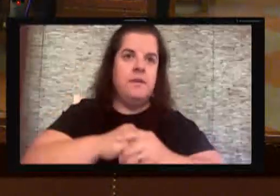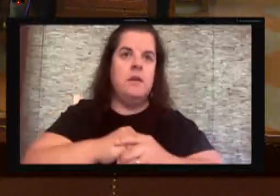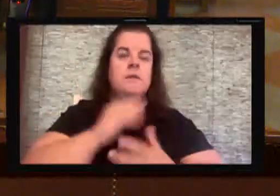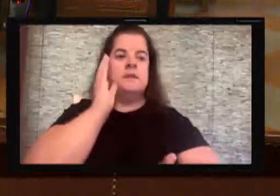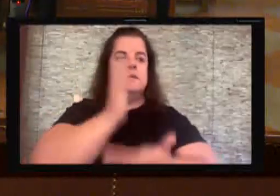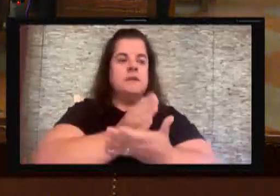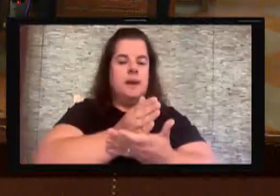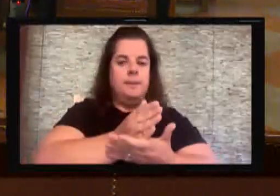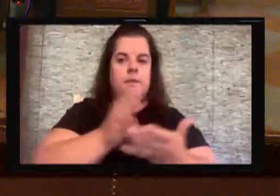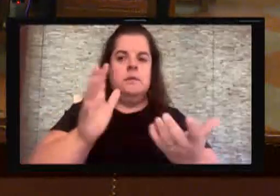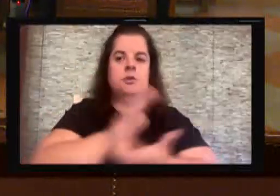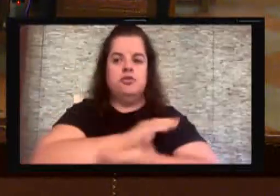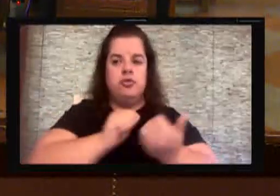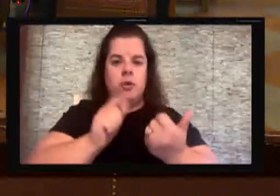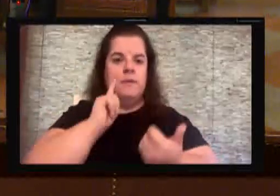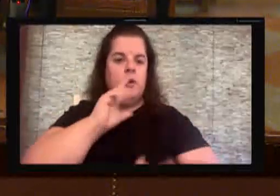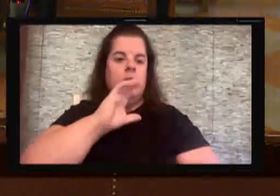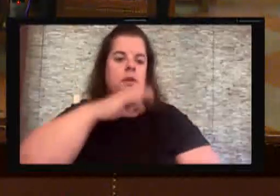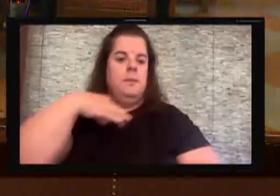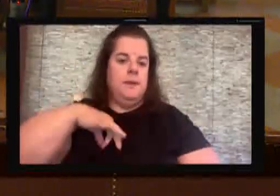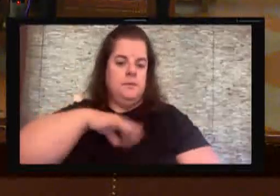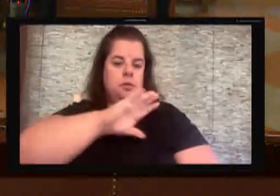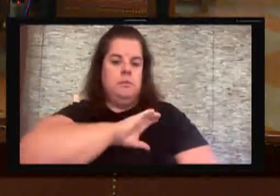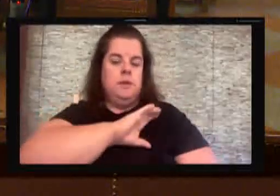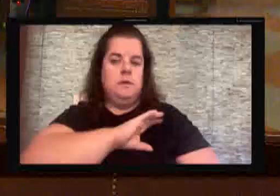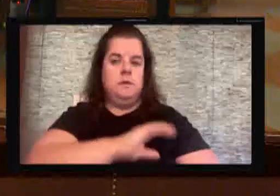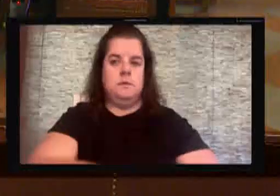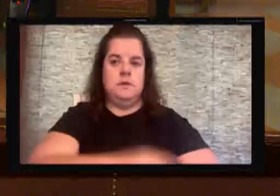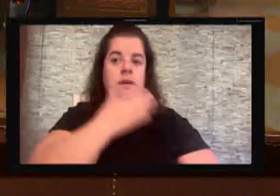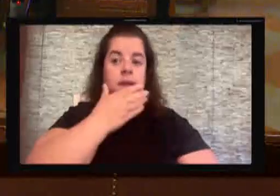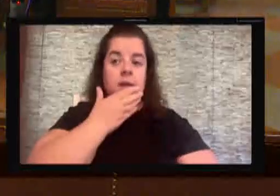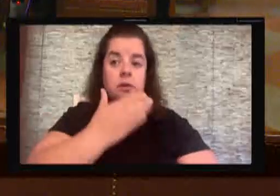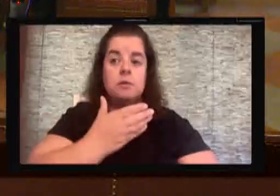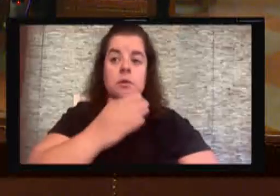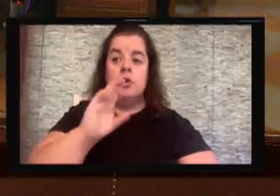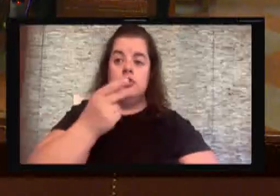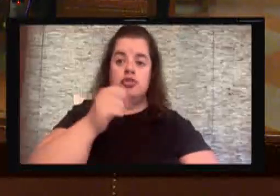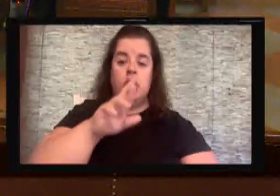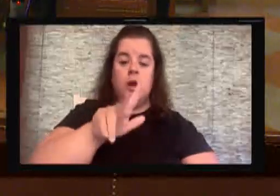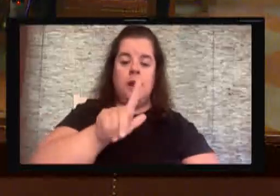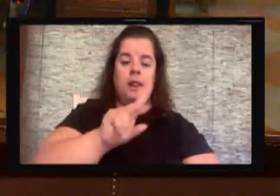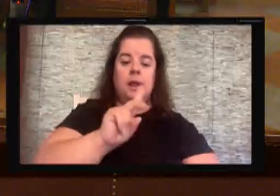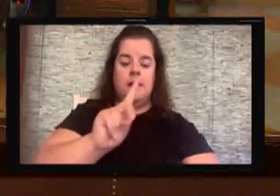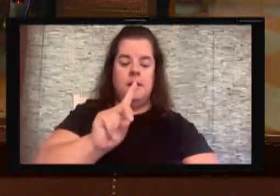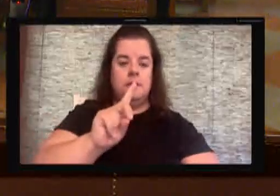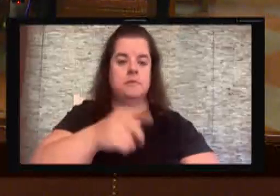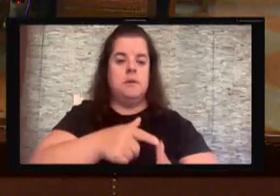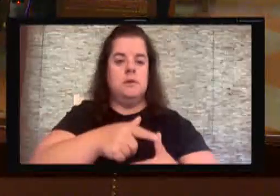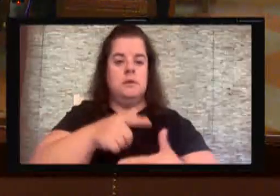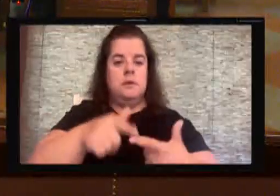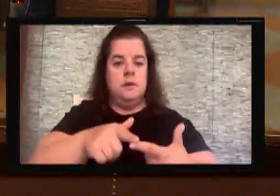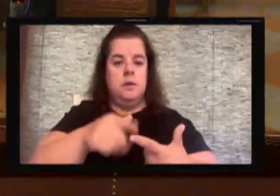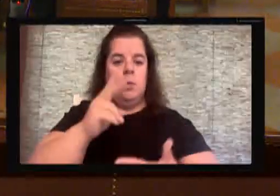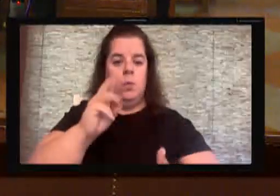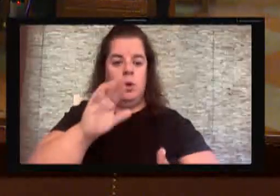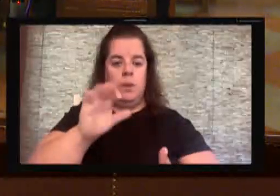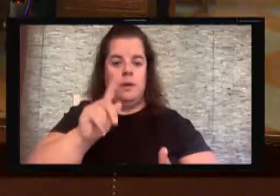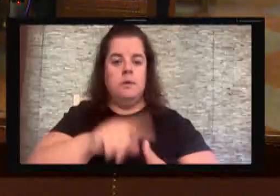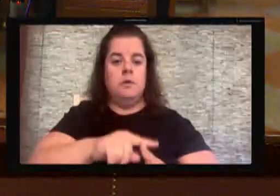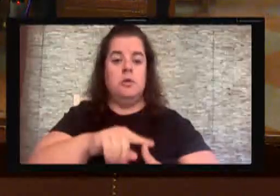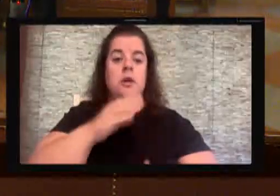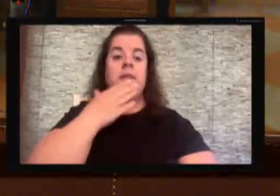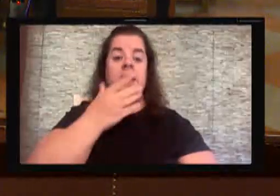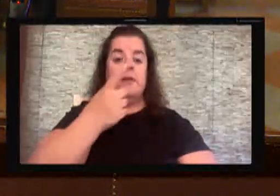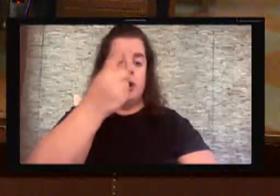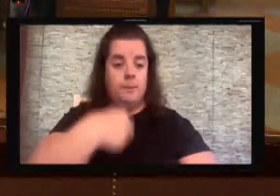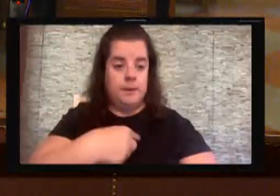dismantling of the Pittsburgh Bureau of Police. Thank you. Thank you. Councilperson Charlin, followed by Councilperson Warwick. Yes, thank you for being here.